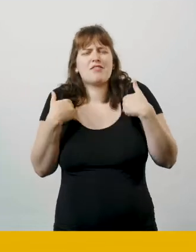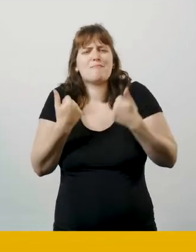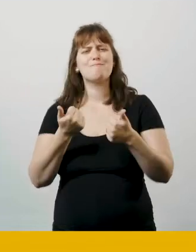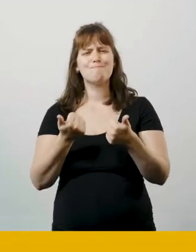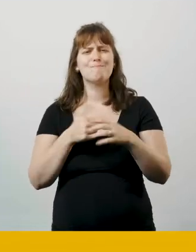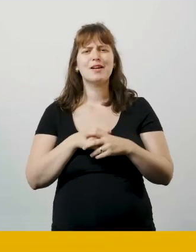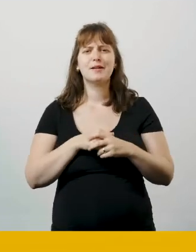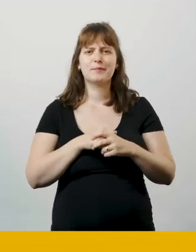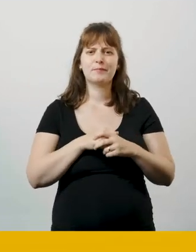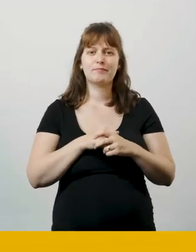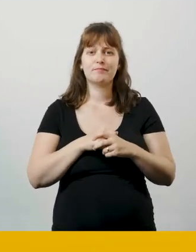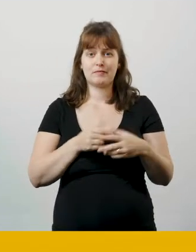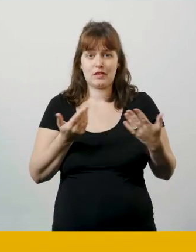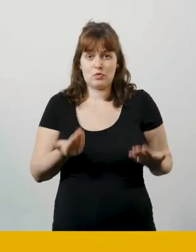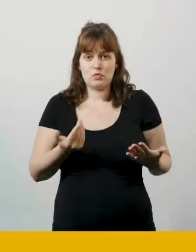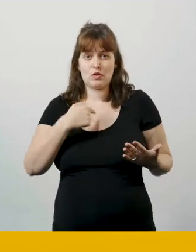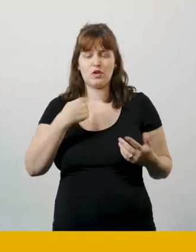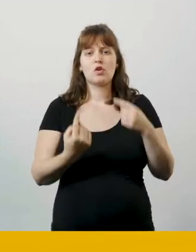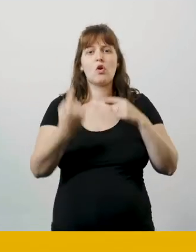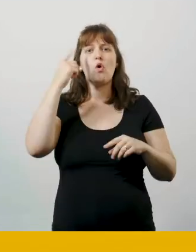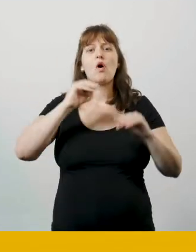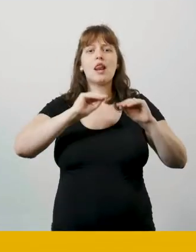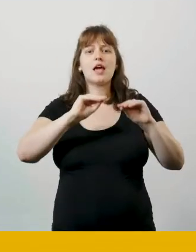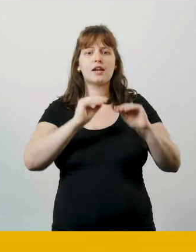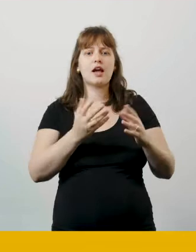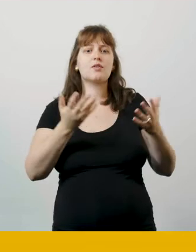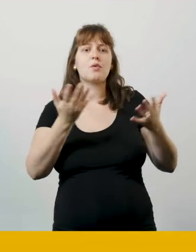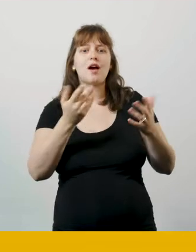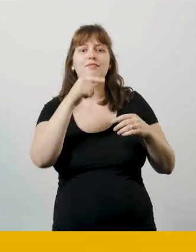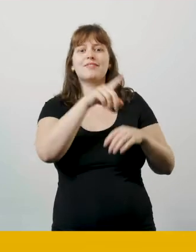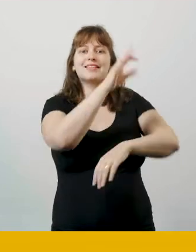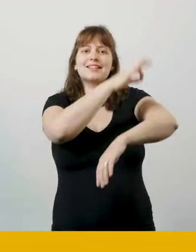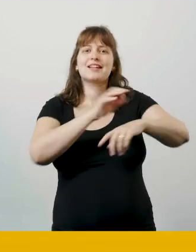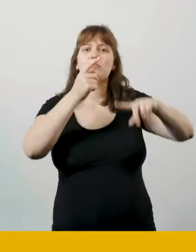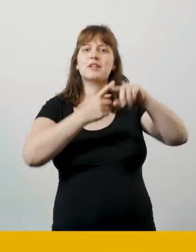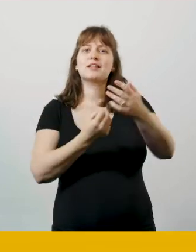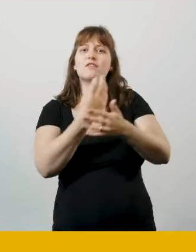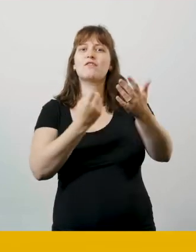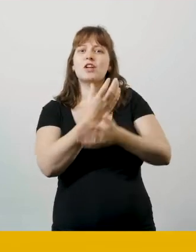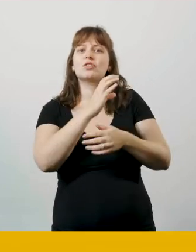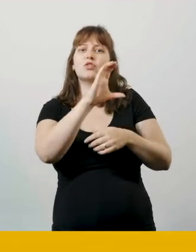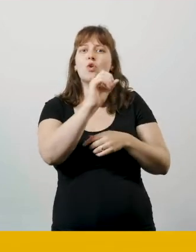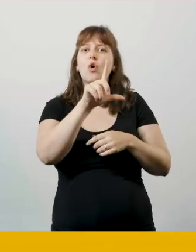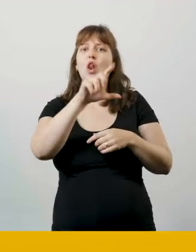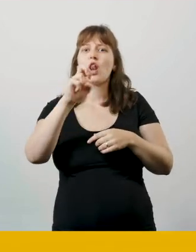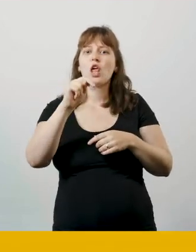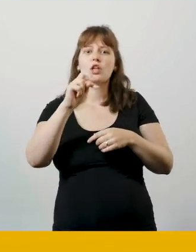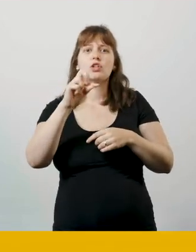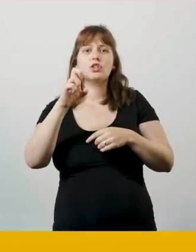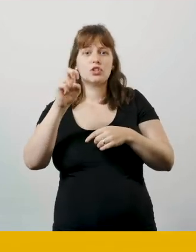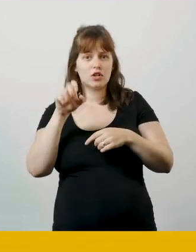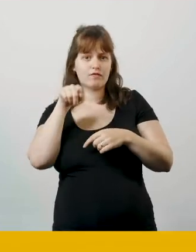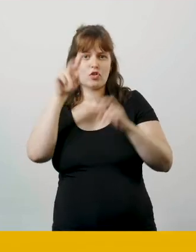I am currently Associate Professor at the Design and Innovation College of Tongji University, Shanghai,